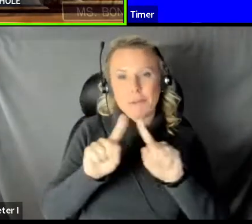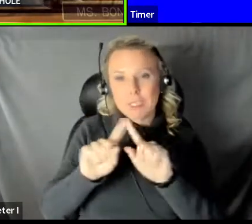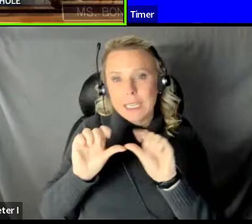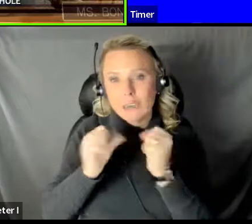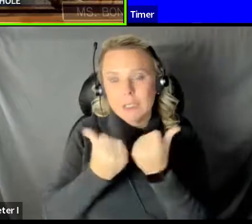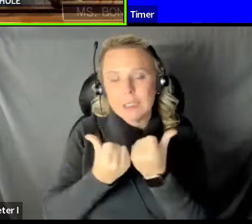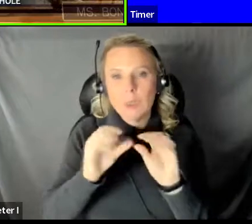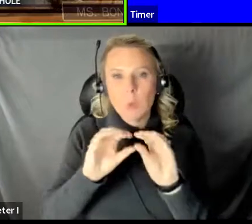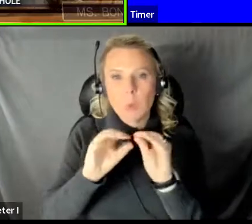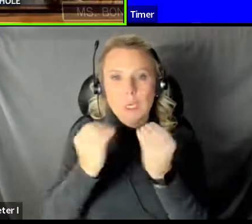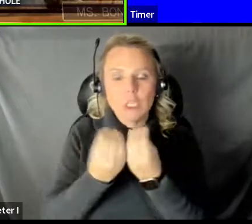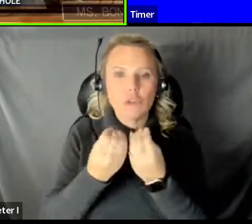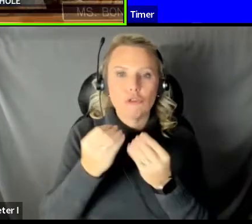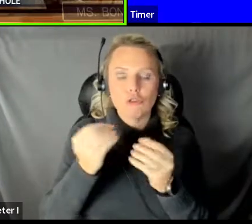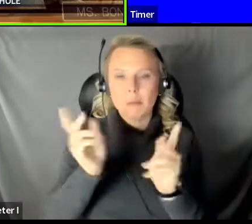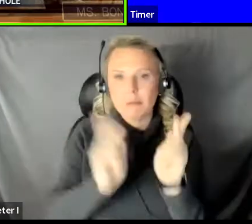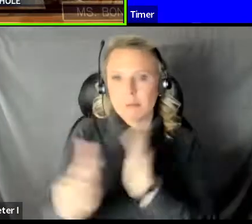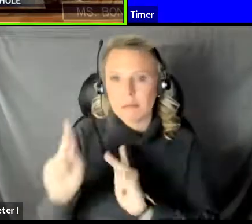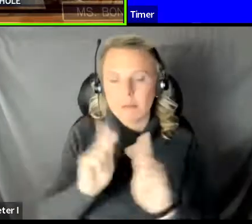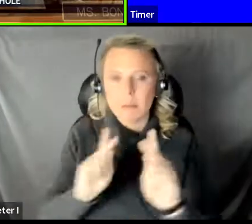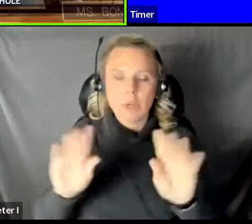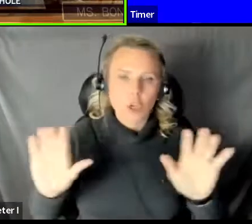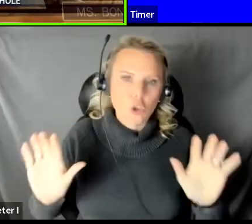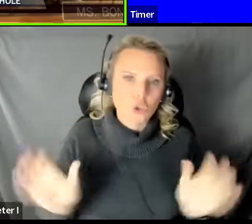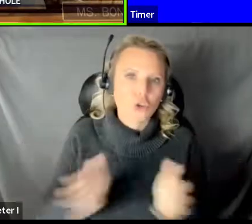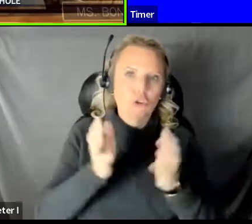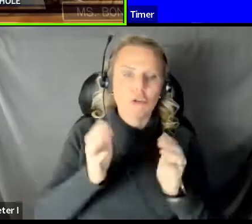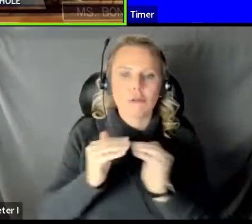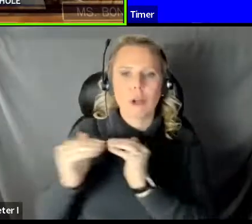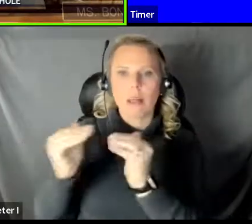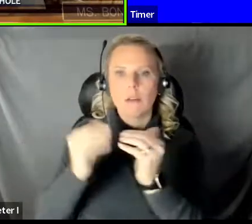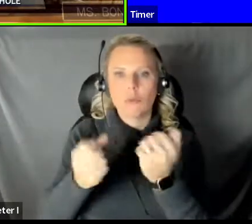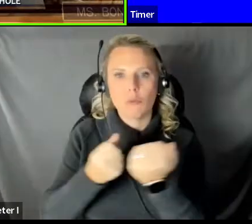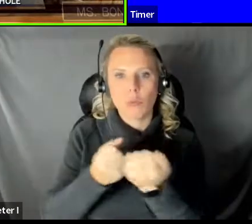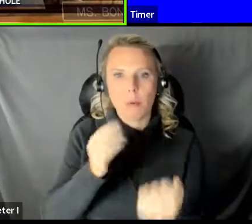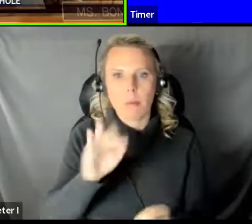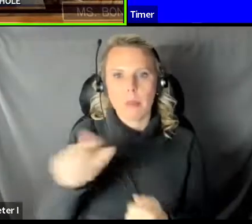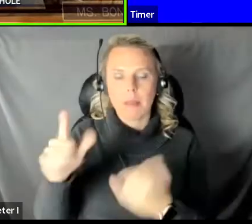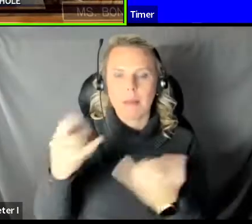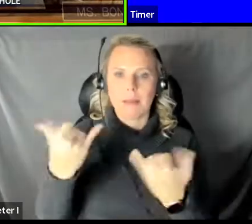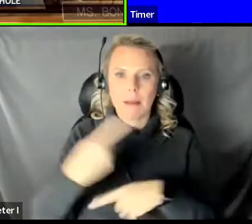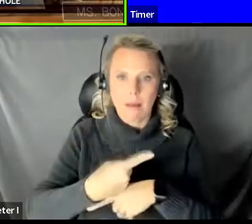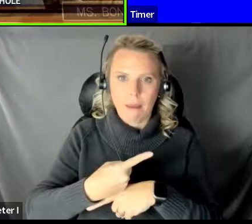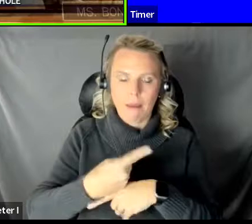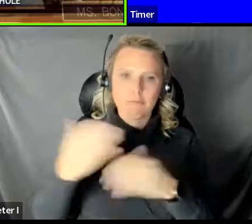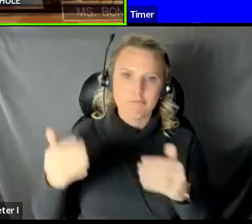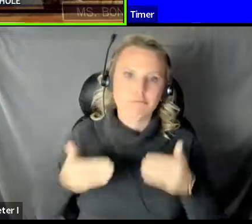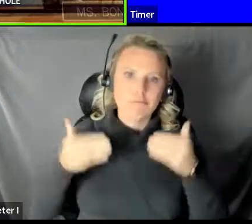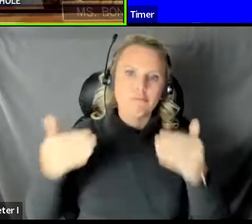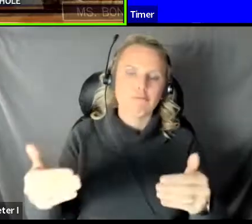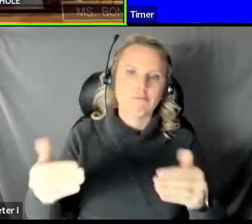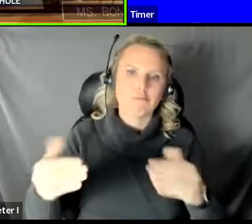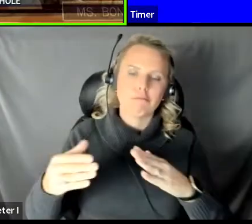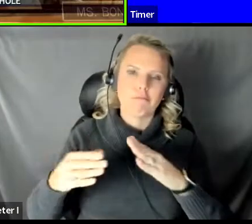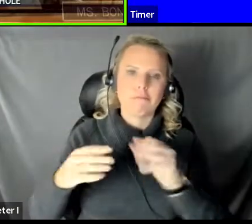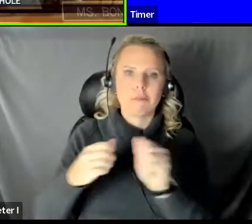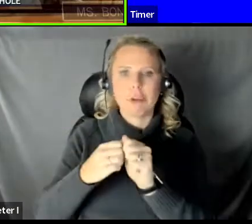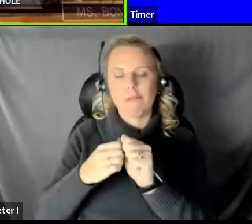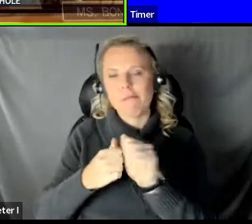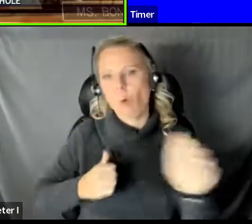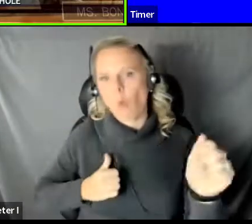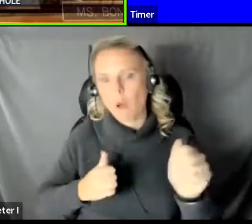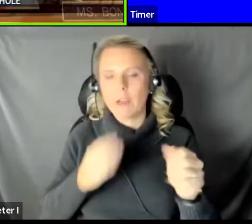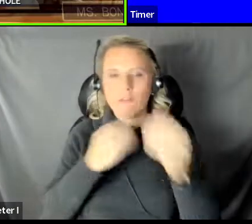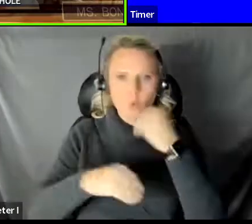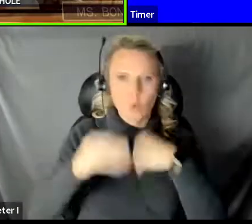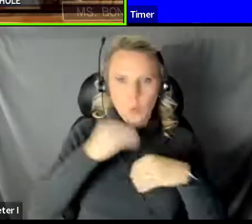district, and urge my colleagues to support this bill today to take another step towards combating senior food insecurity